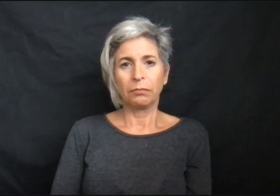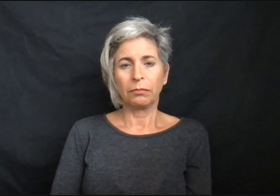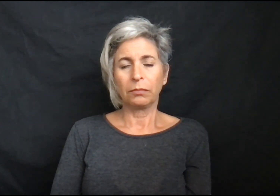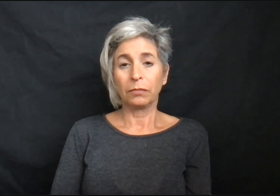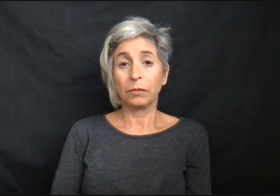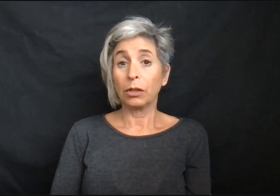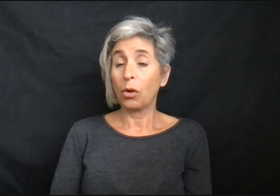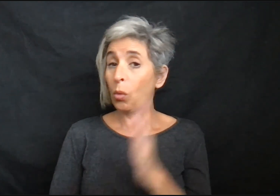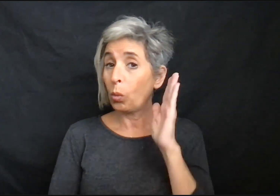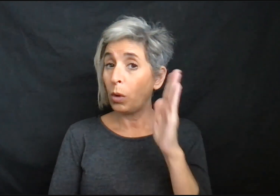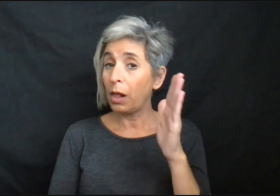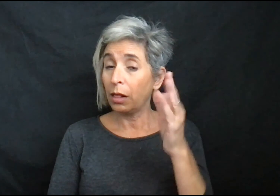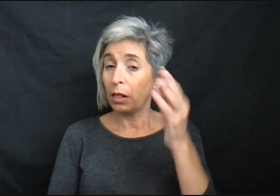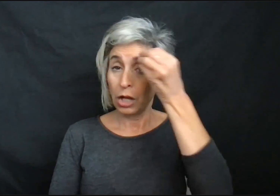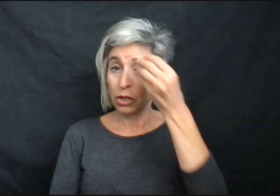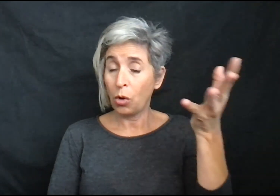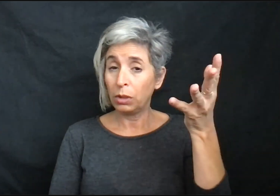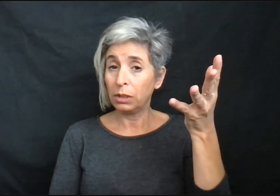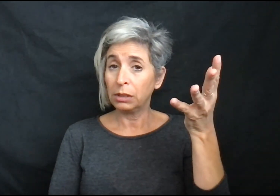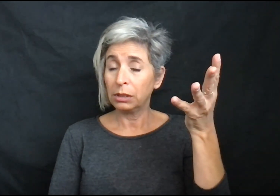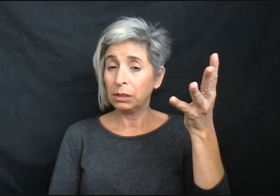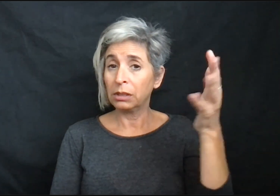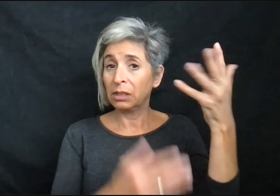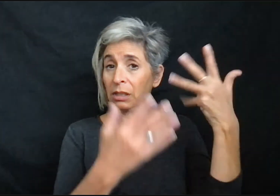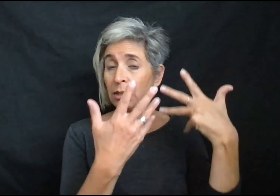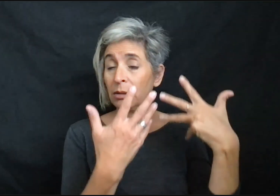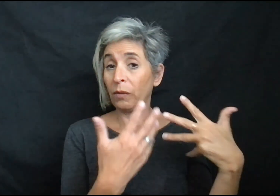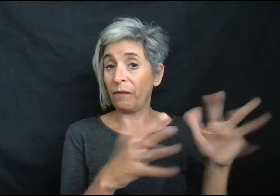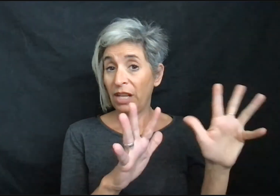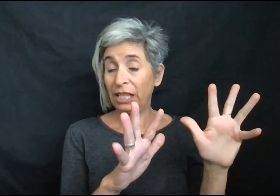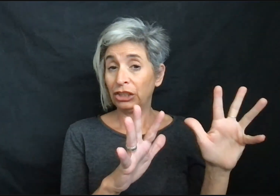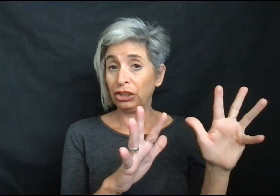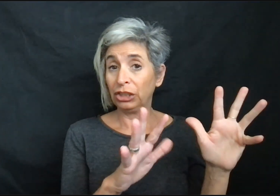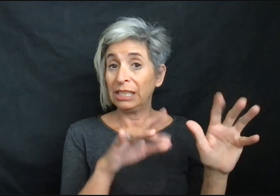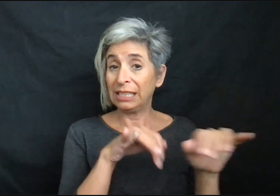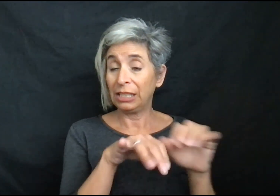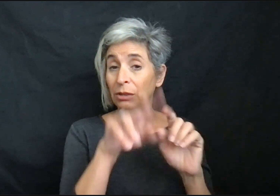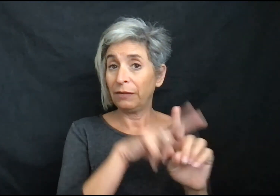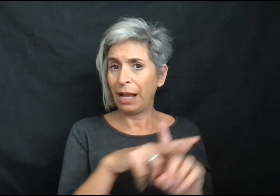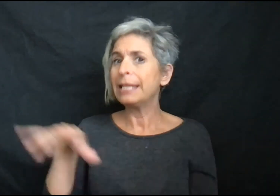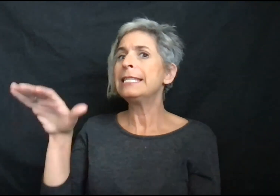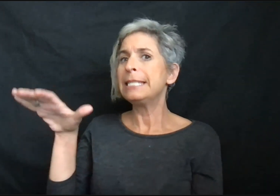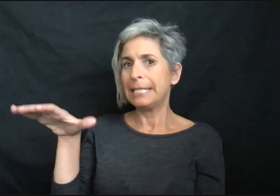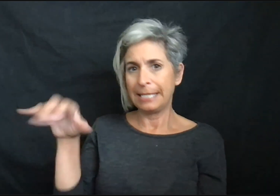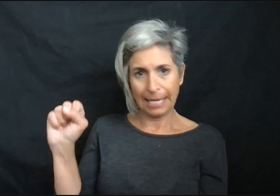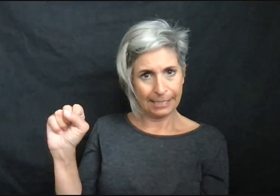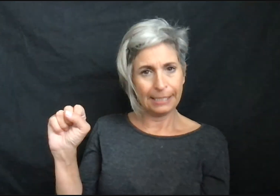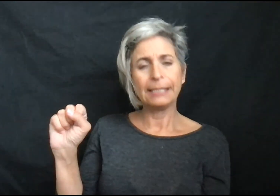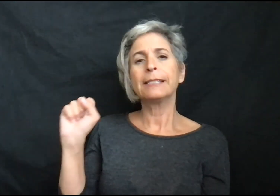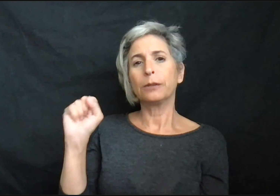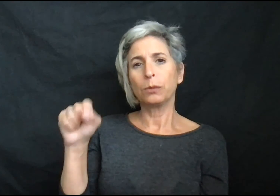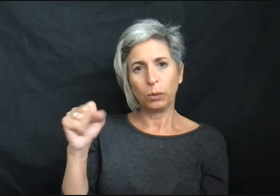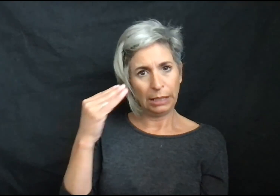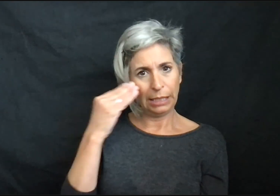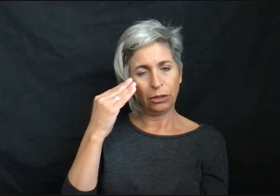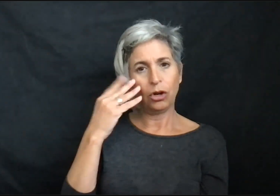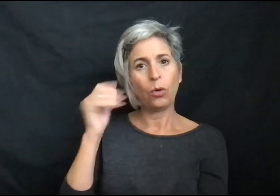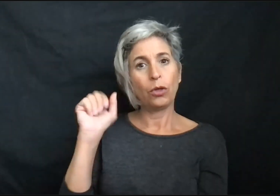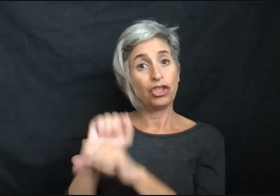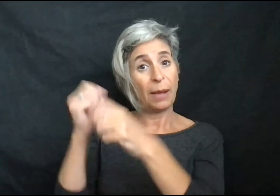Will a notice of commencement still need to be filed? Yes, Yes. in accordance with Florida statute. If the job value is